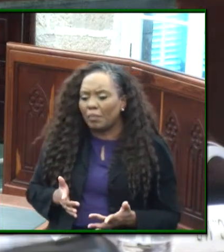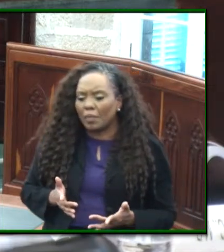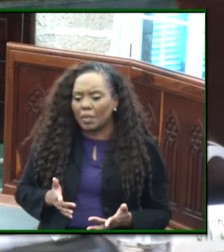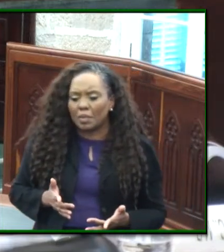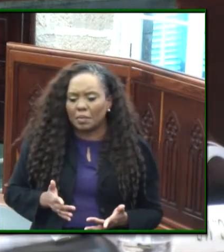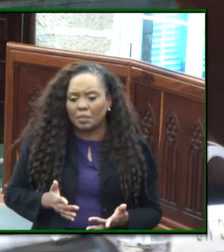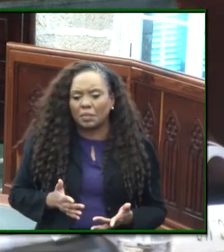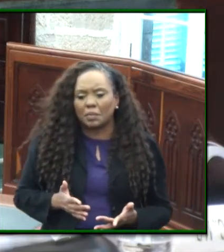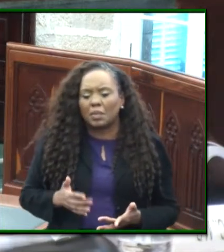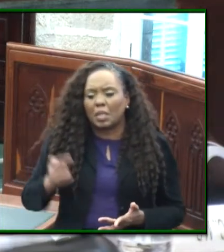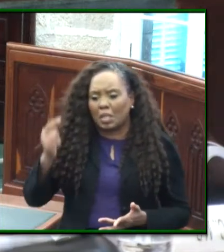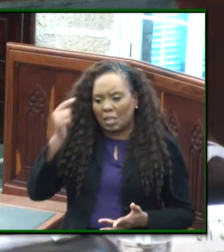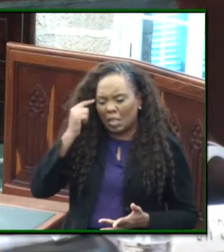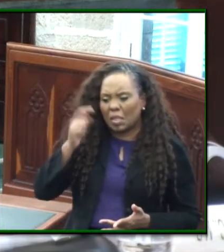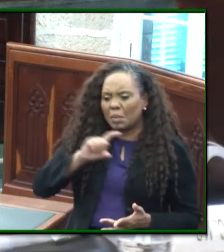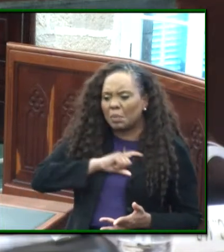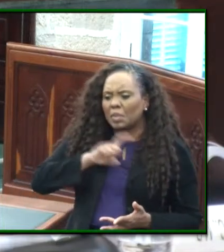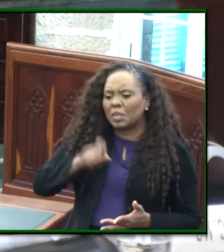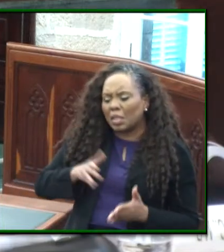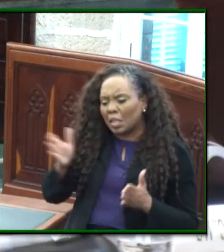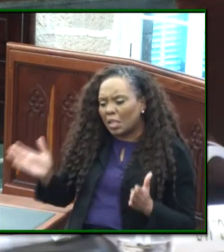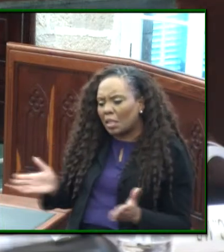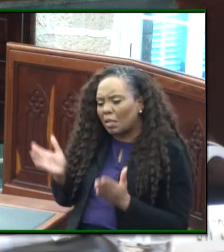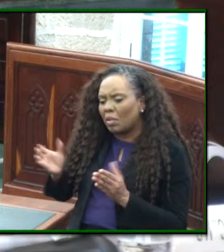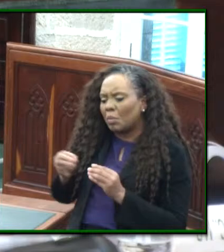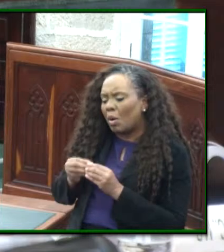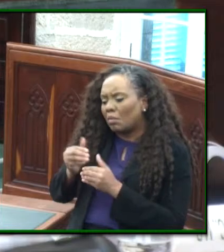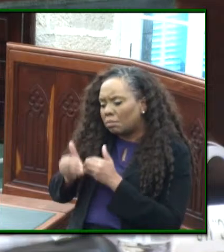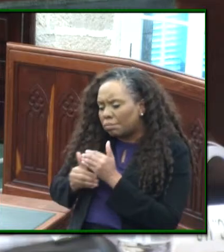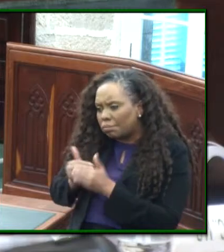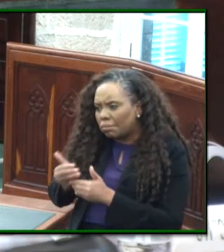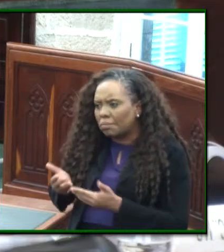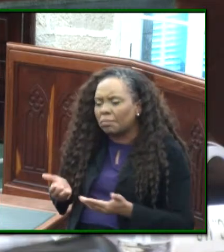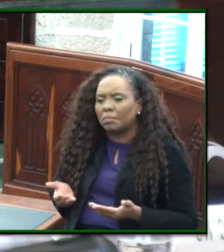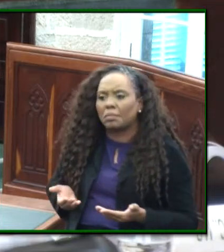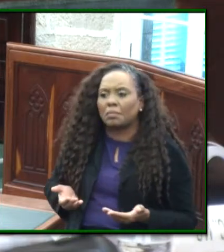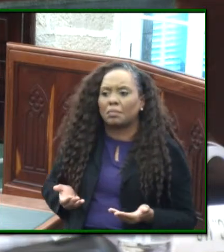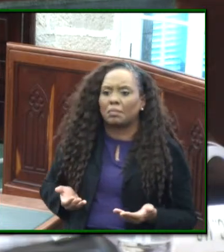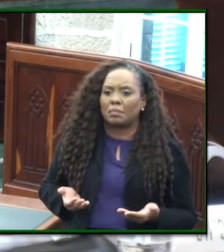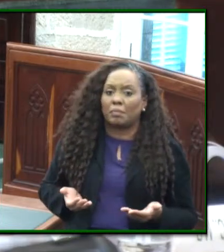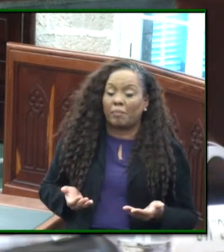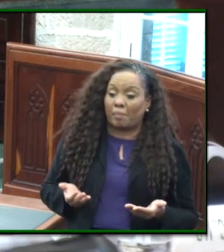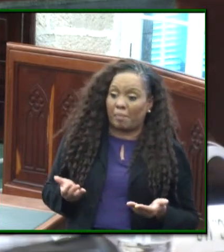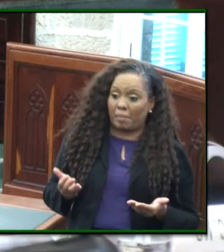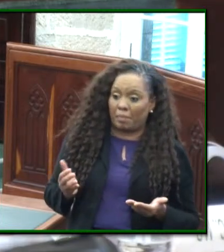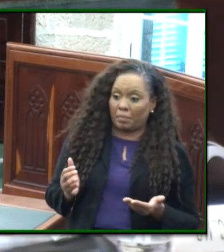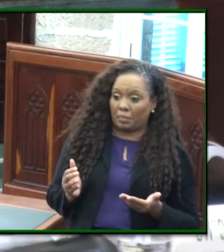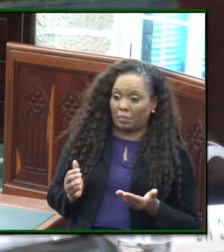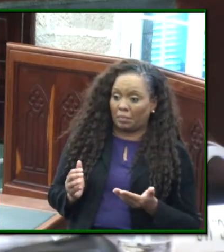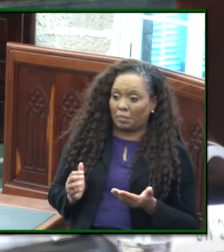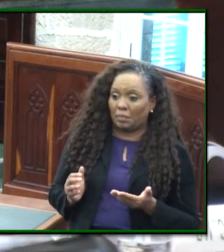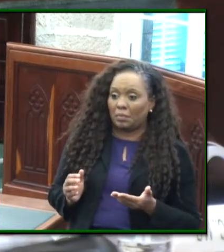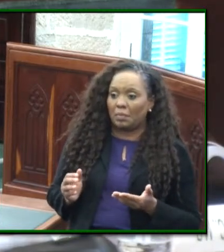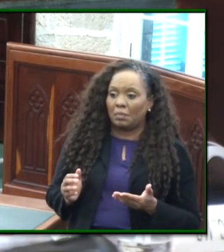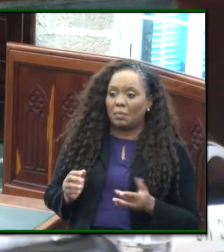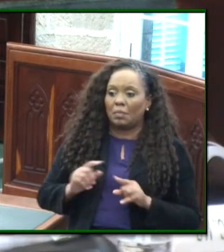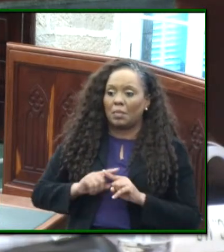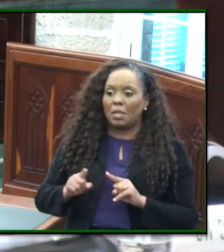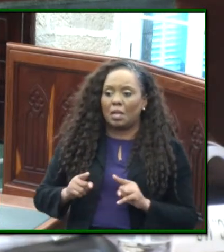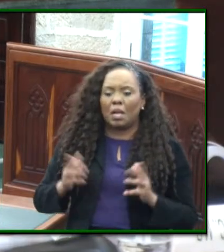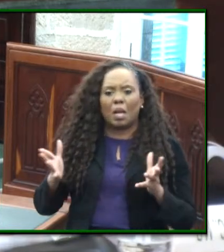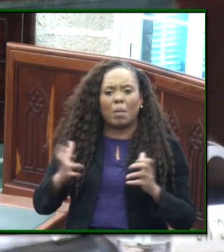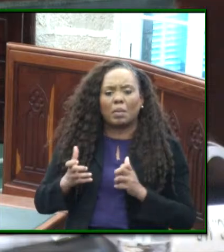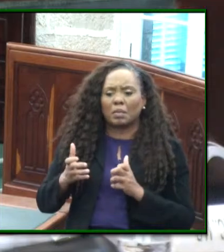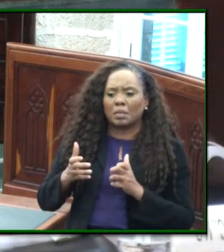within the Barbados Police Service. But it leads me to the question of whether we are looking out for the mental health of our officers